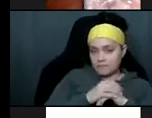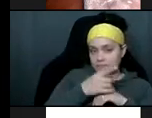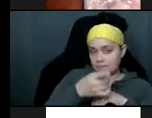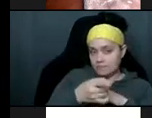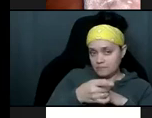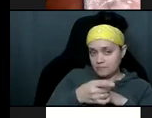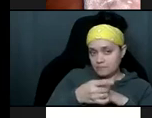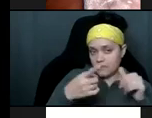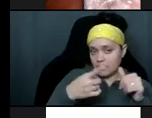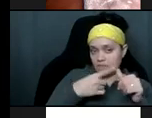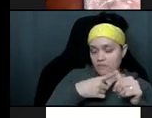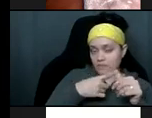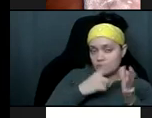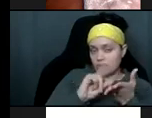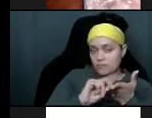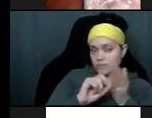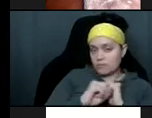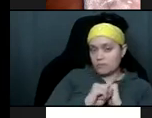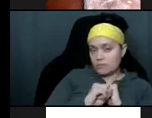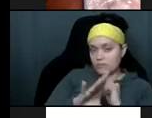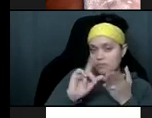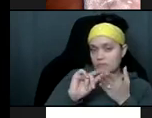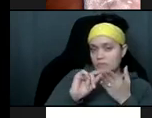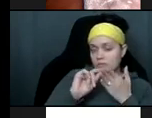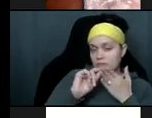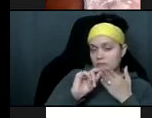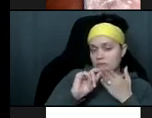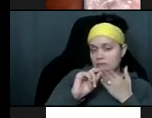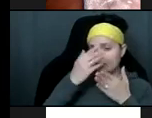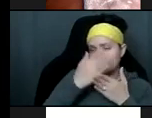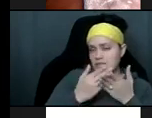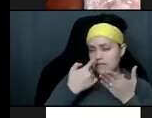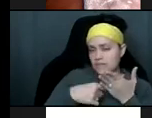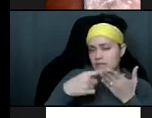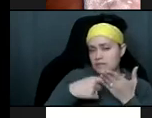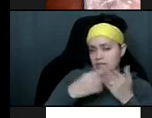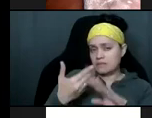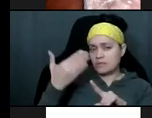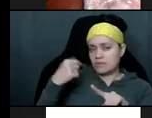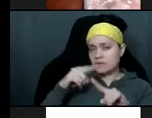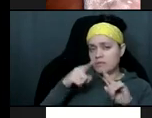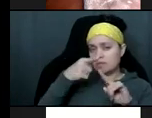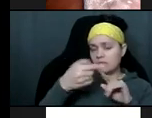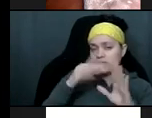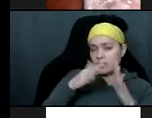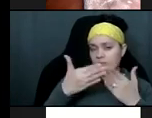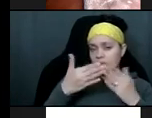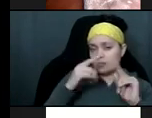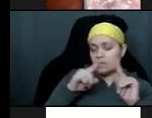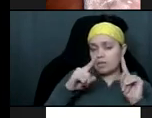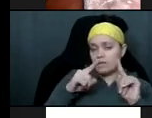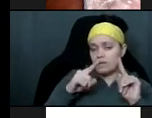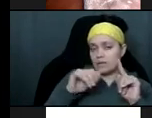was first published. There had been some discussion of this idea before this book came out, but